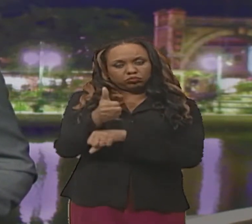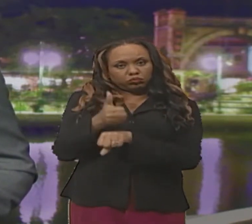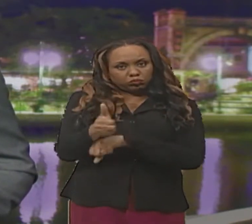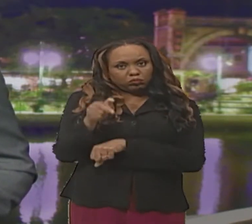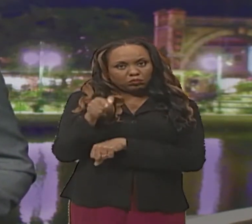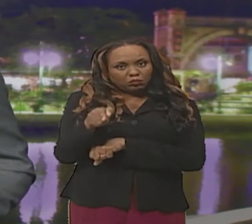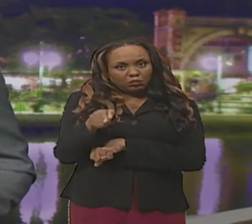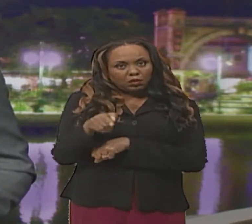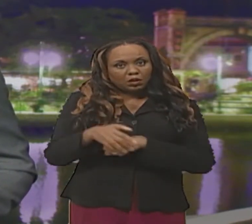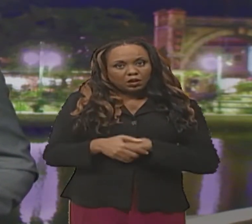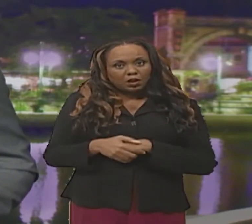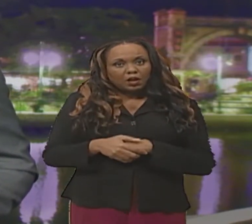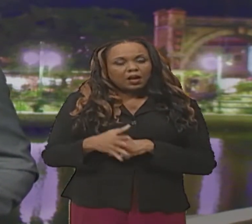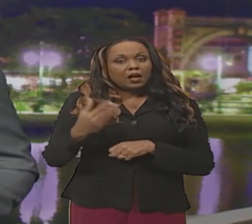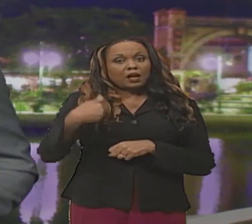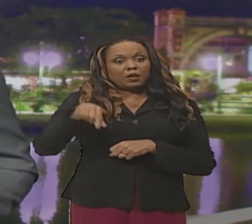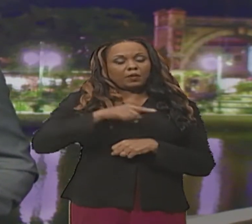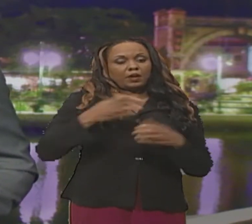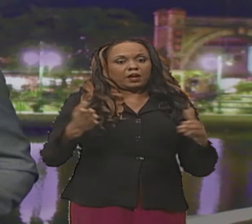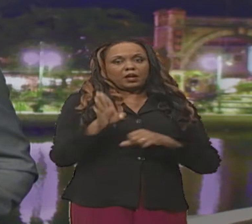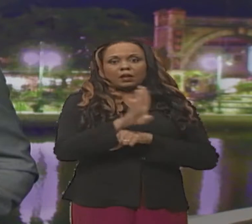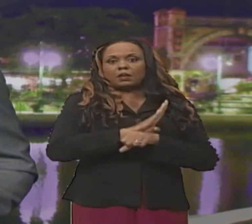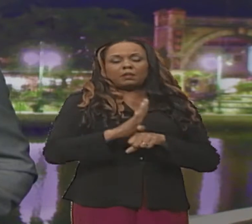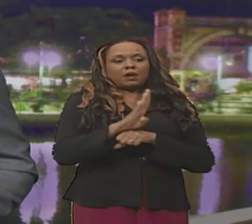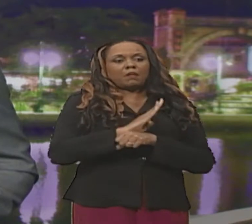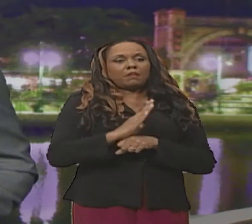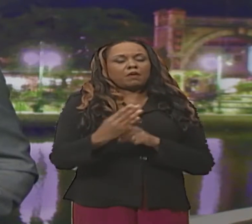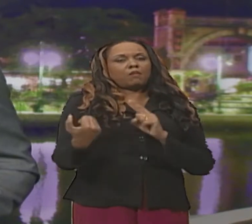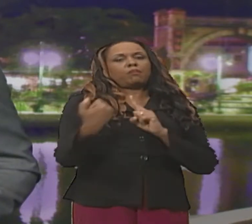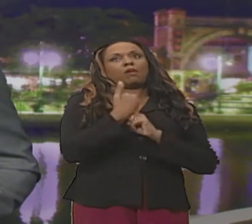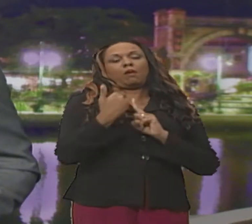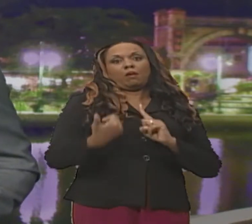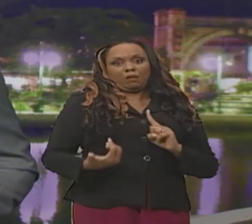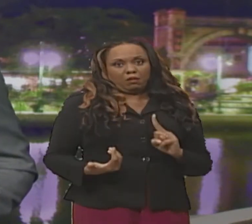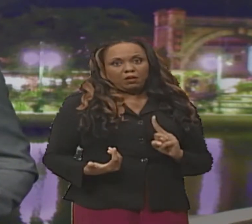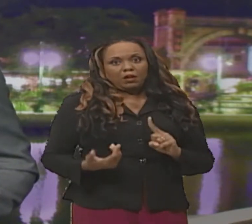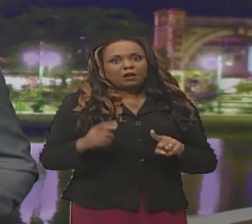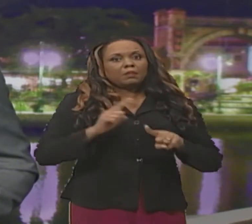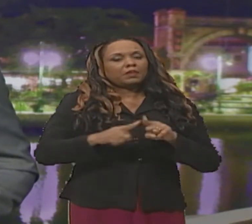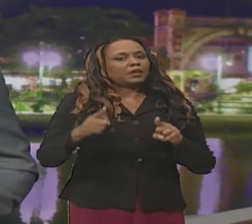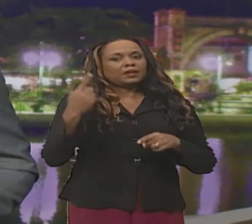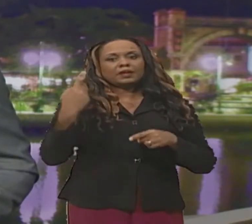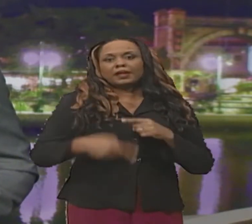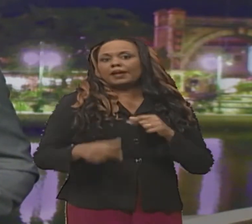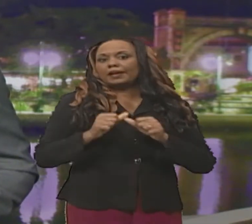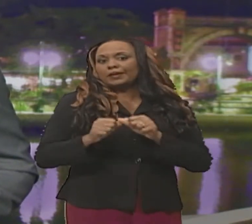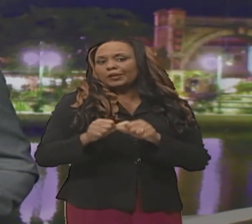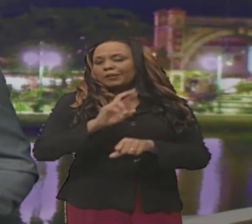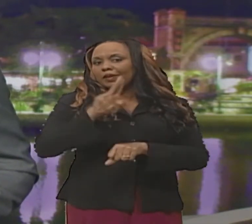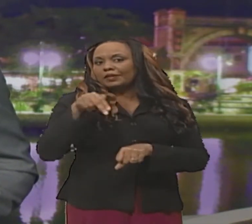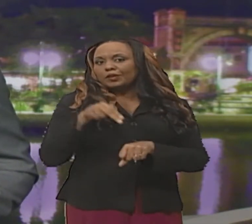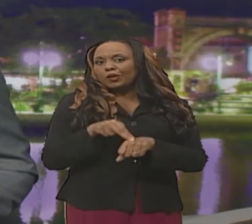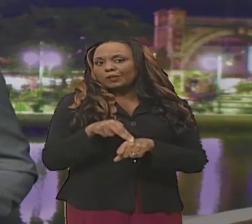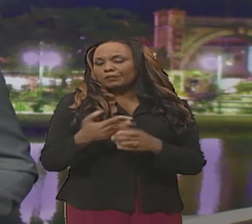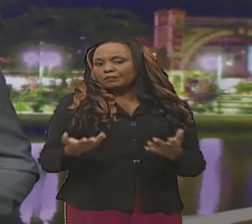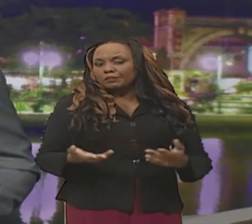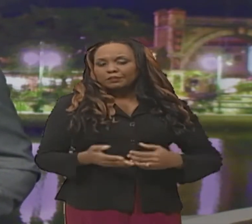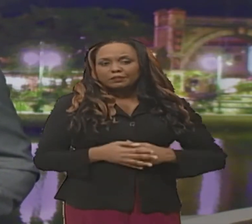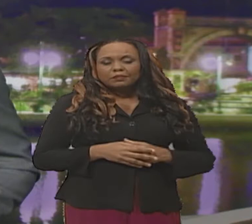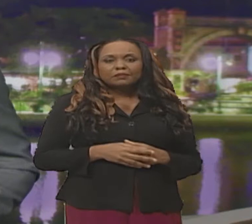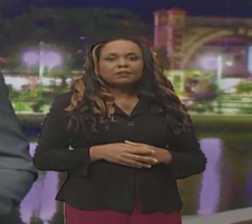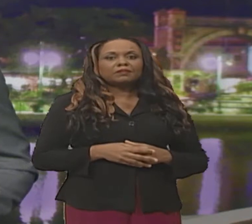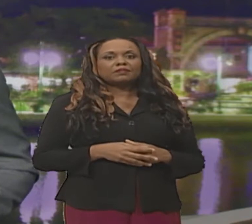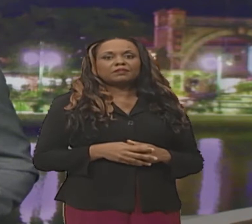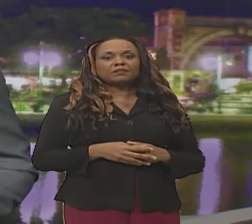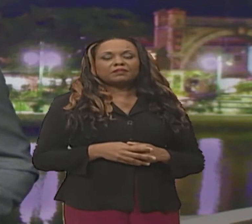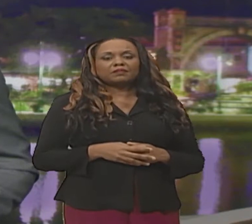the entire country that it cannot be business as usual. That's according to Minister in the Ministry of Finance, Ryan Strawn. He made